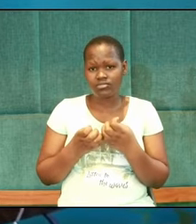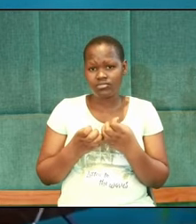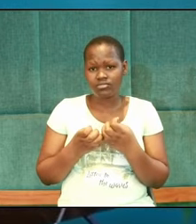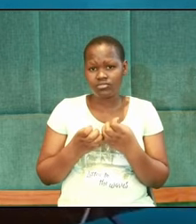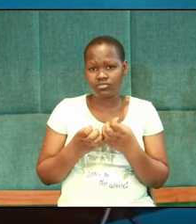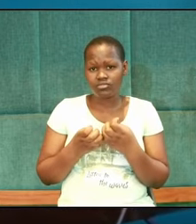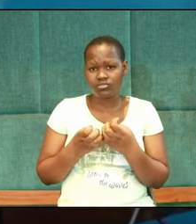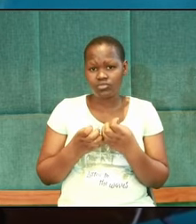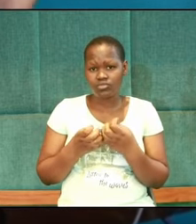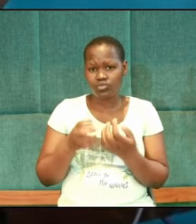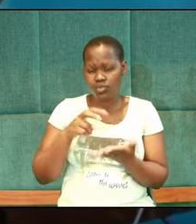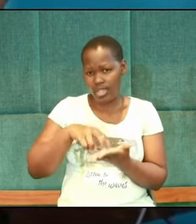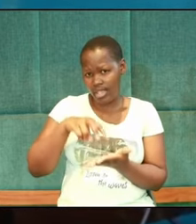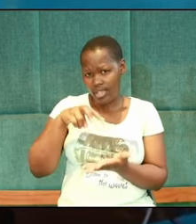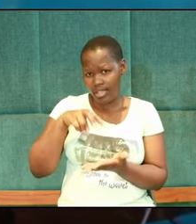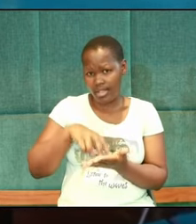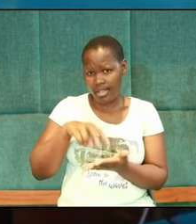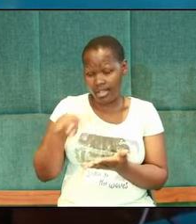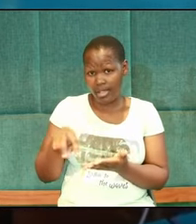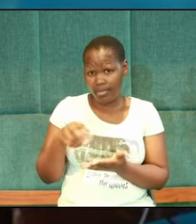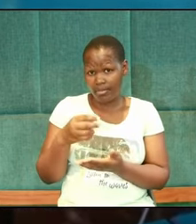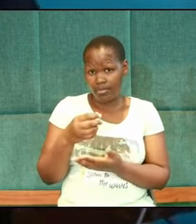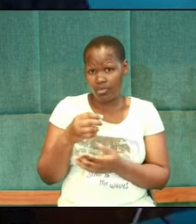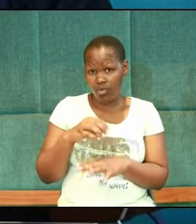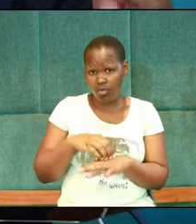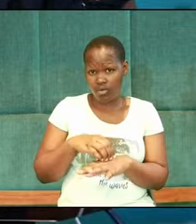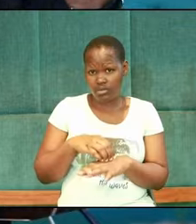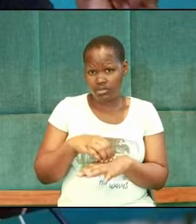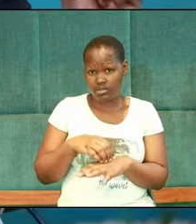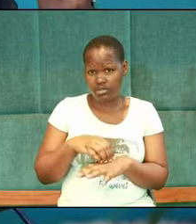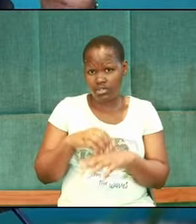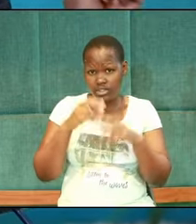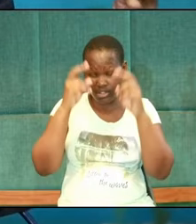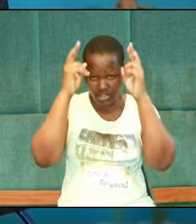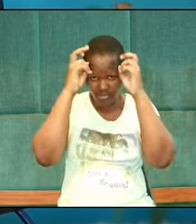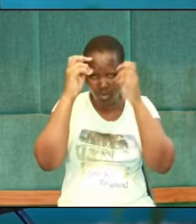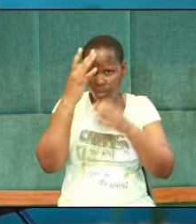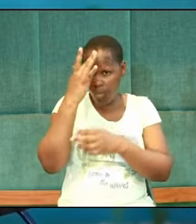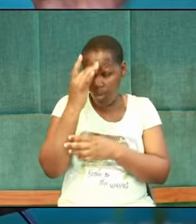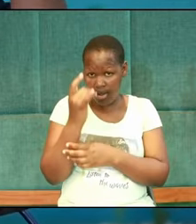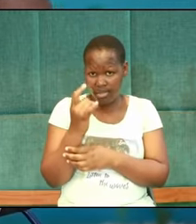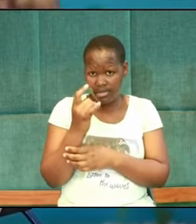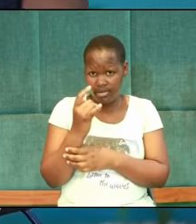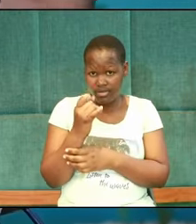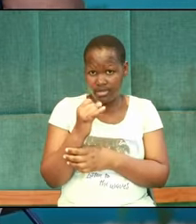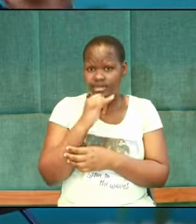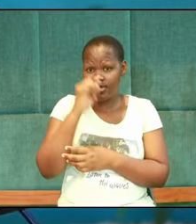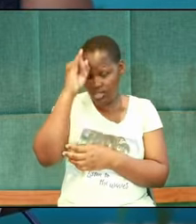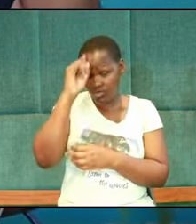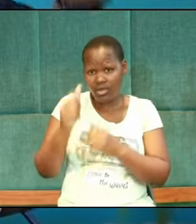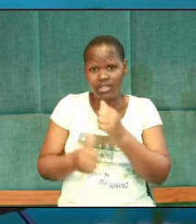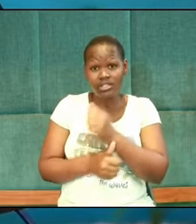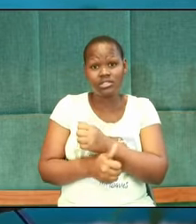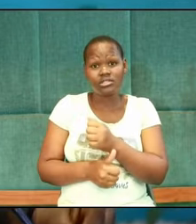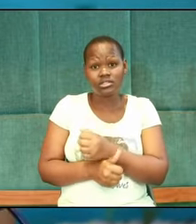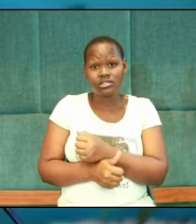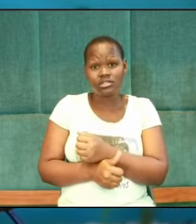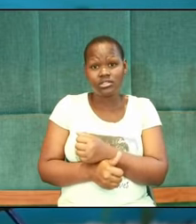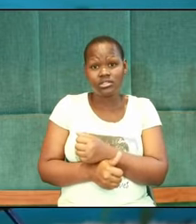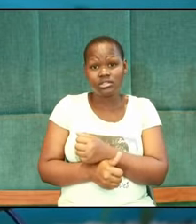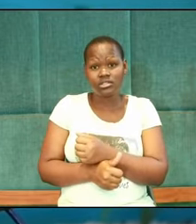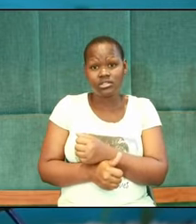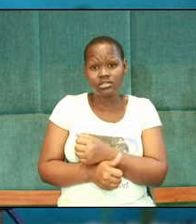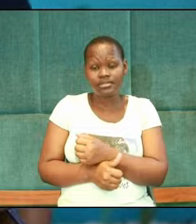Why is ignorance dangerous? Hear me out. Read me. Satan leverages ignorance as a strategic tormenting tool.